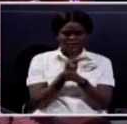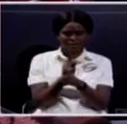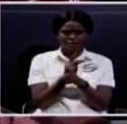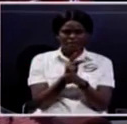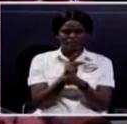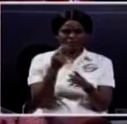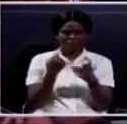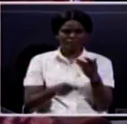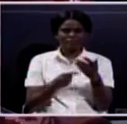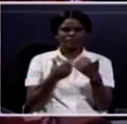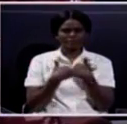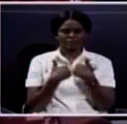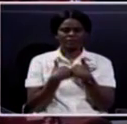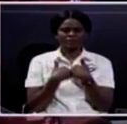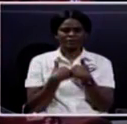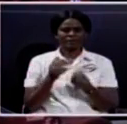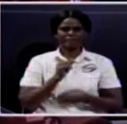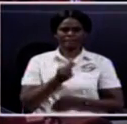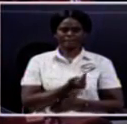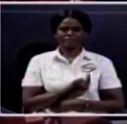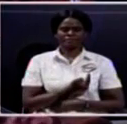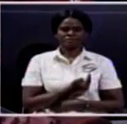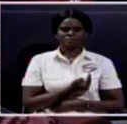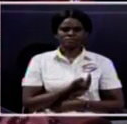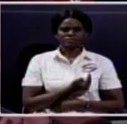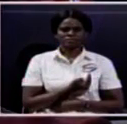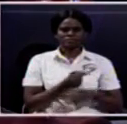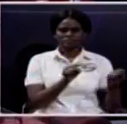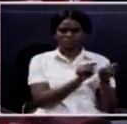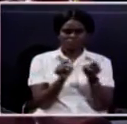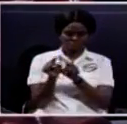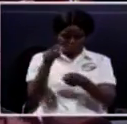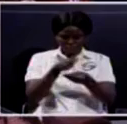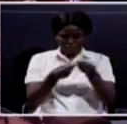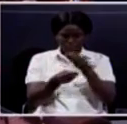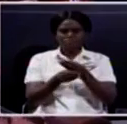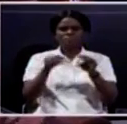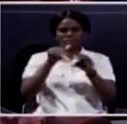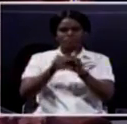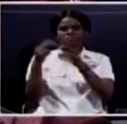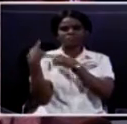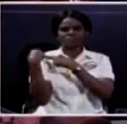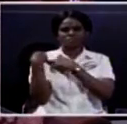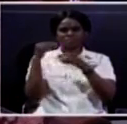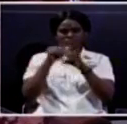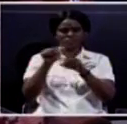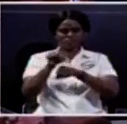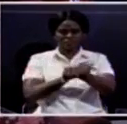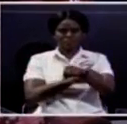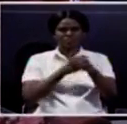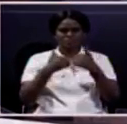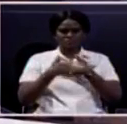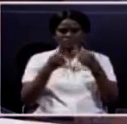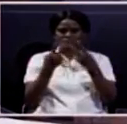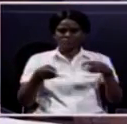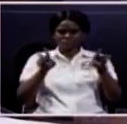what will have come into their custody. That is also cultivating responsibility in the management of the is there a schools. ban on the request